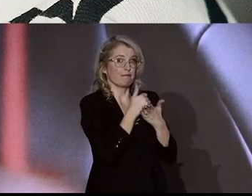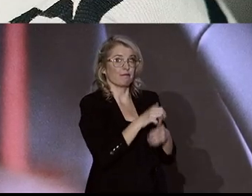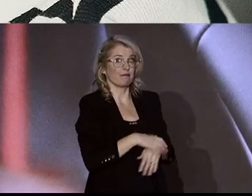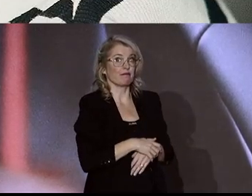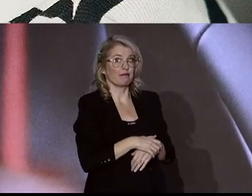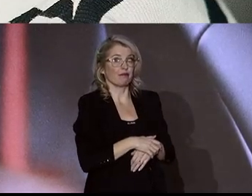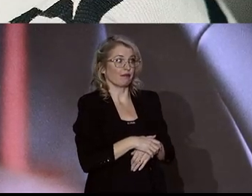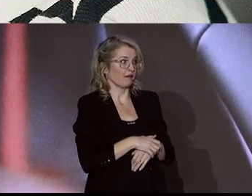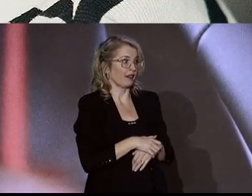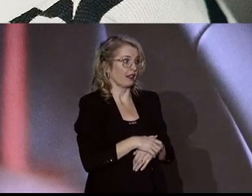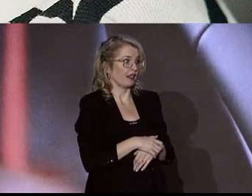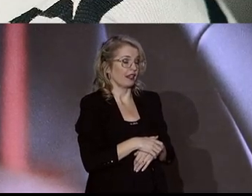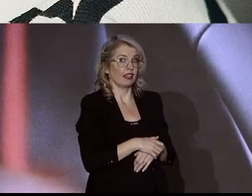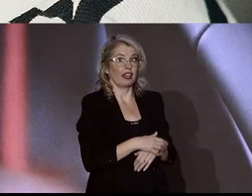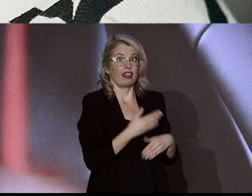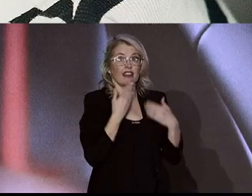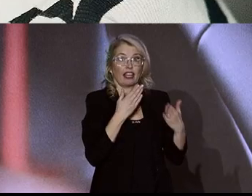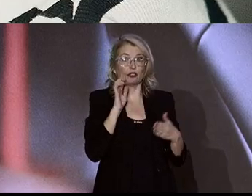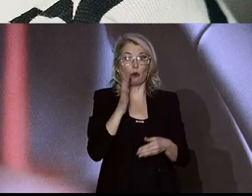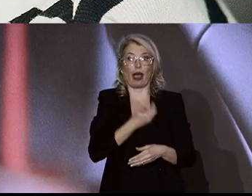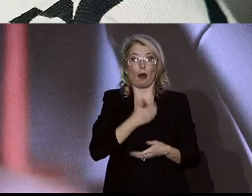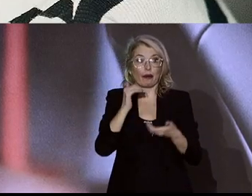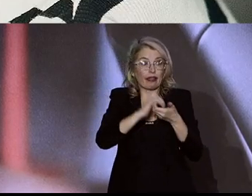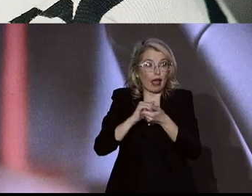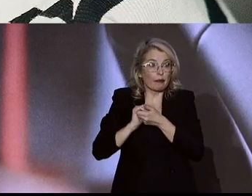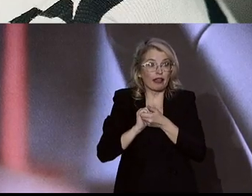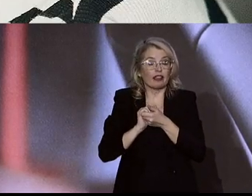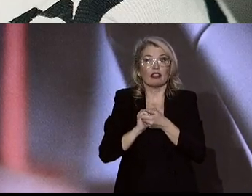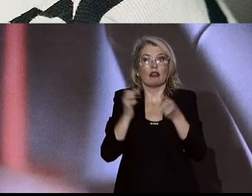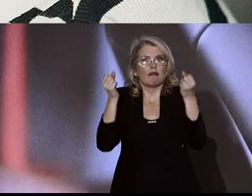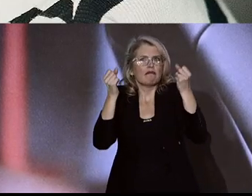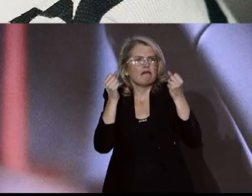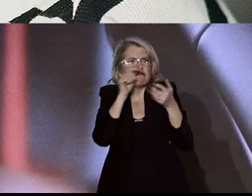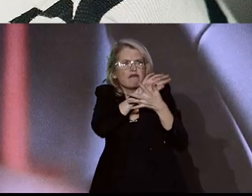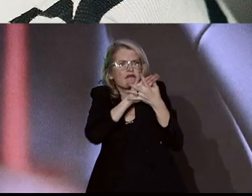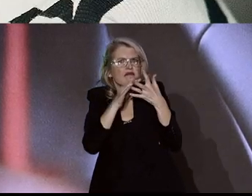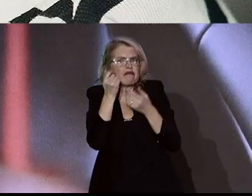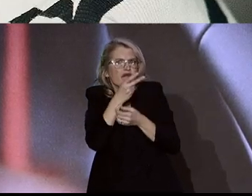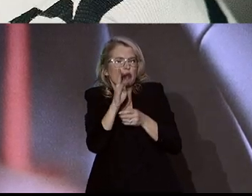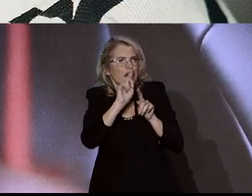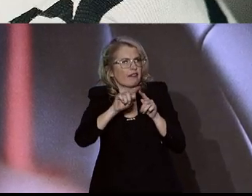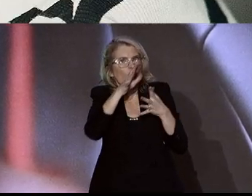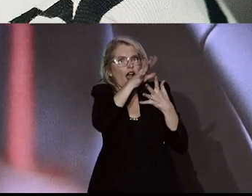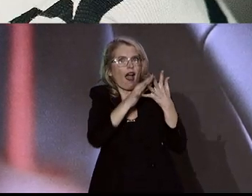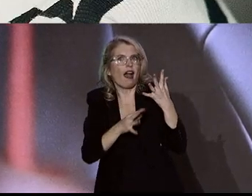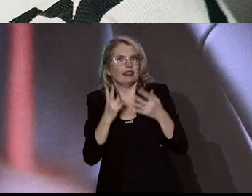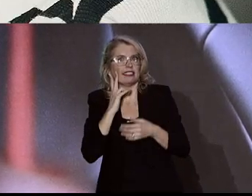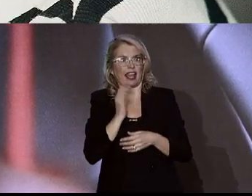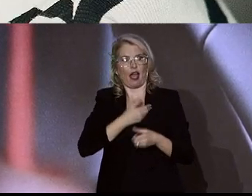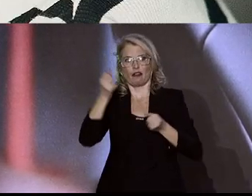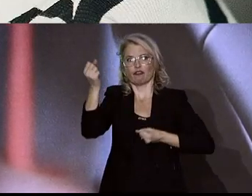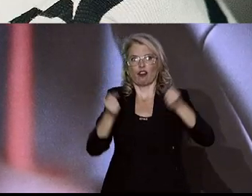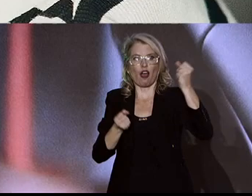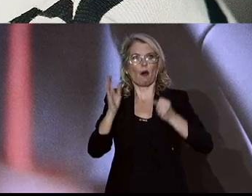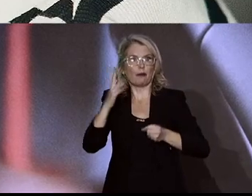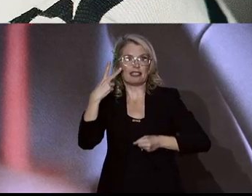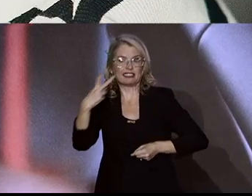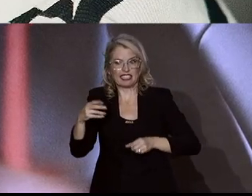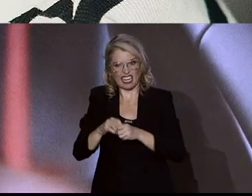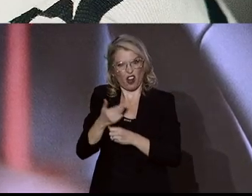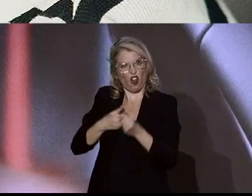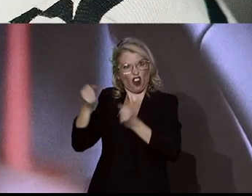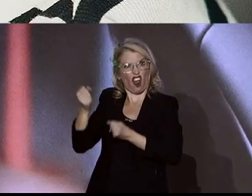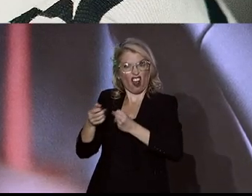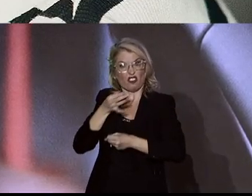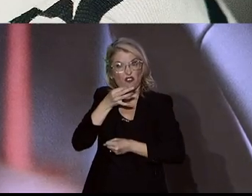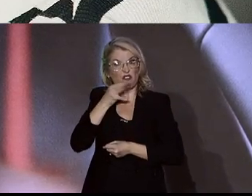Yeah? Thanks to our collaboration, these are just a couple of the features we could see in our vehicles soon. It's